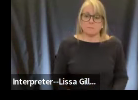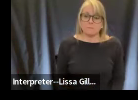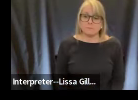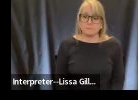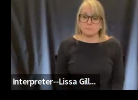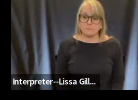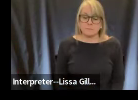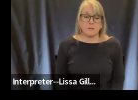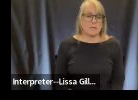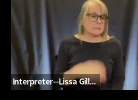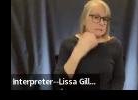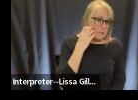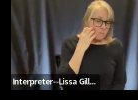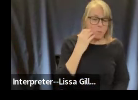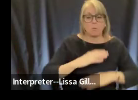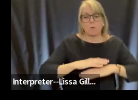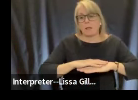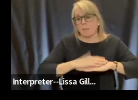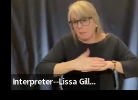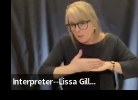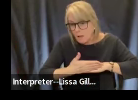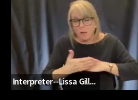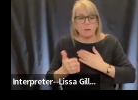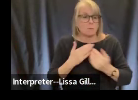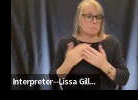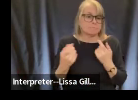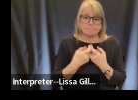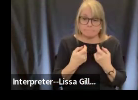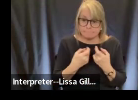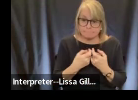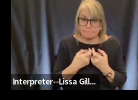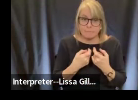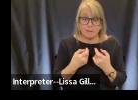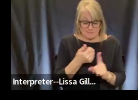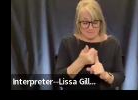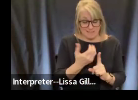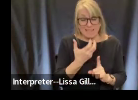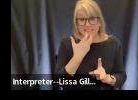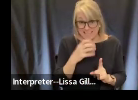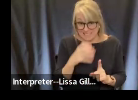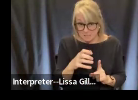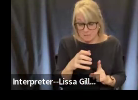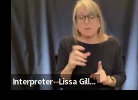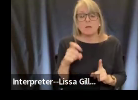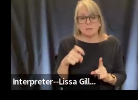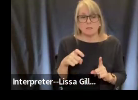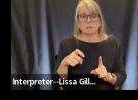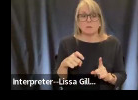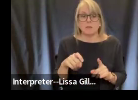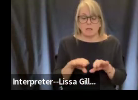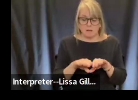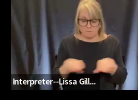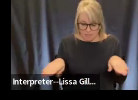and laptops, any kind of electronic device that puts off heat as it is charging, needs to be on a flat,